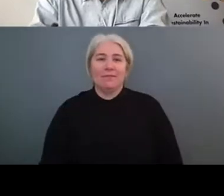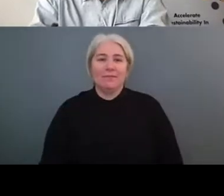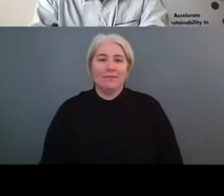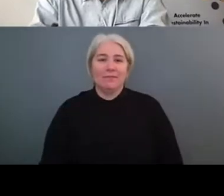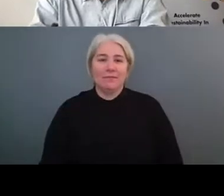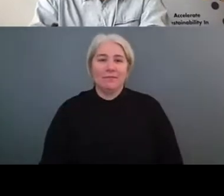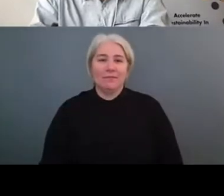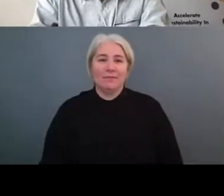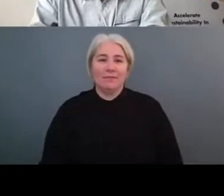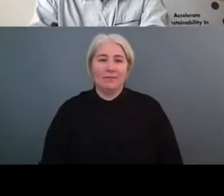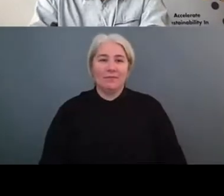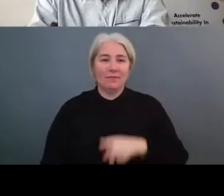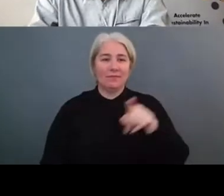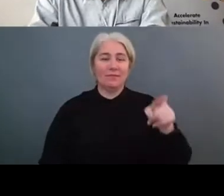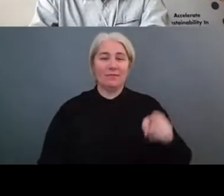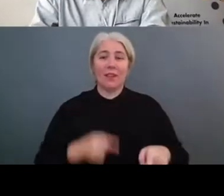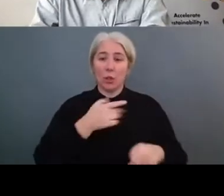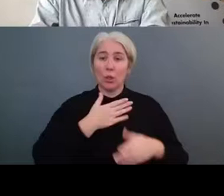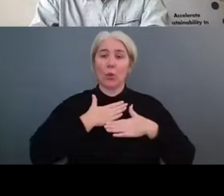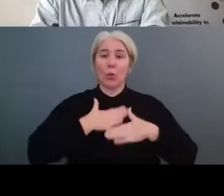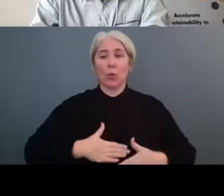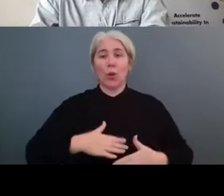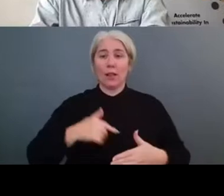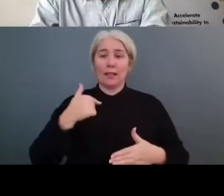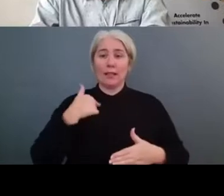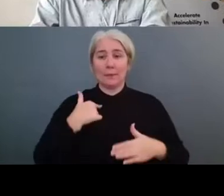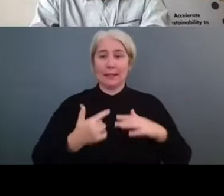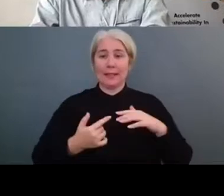You want a politically correct answer? Or the...